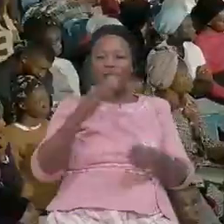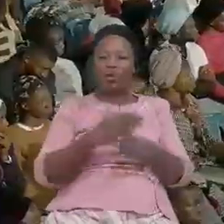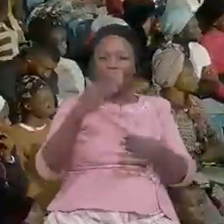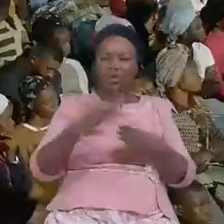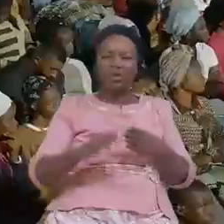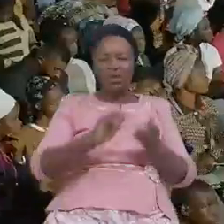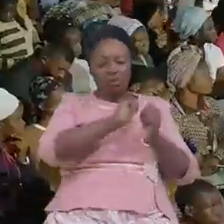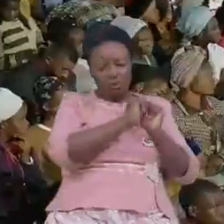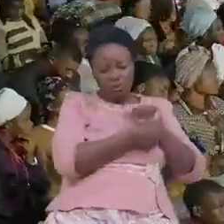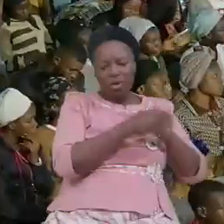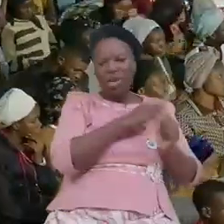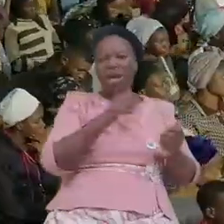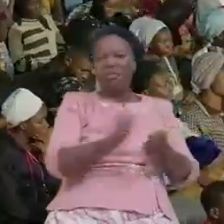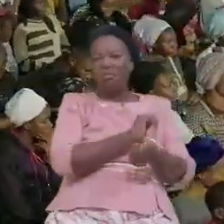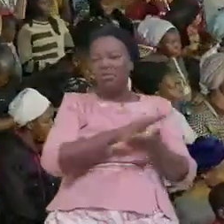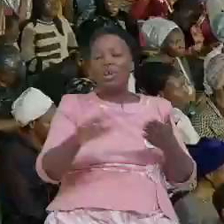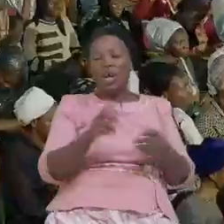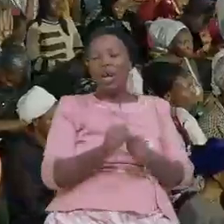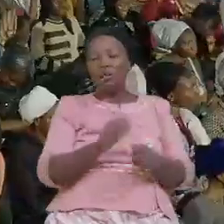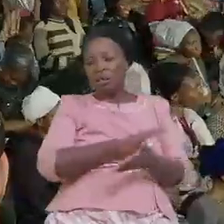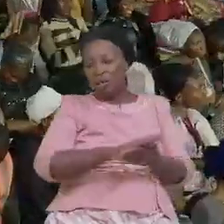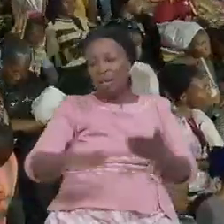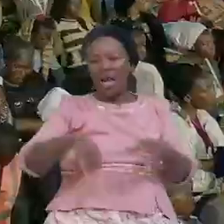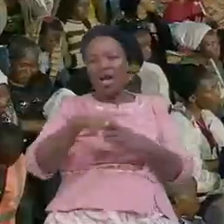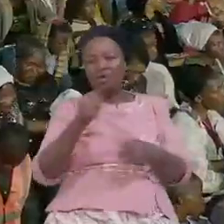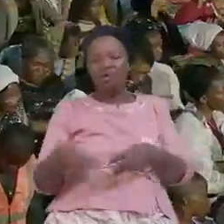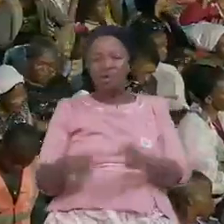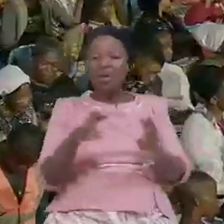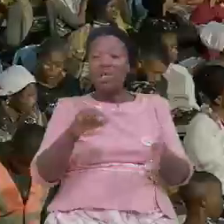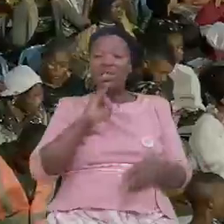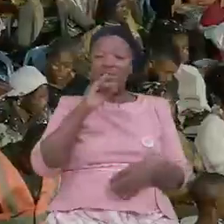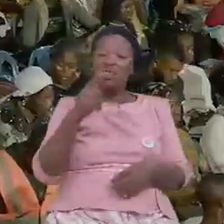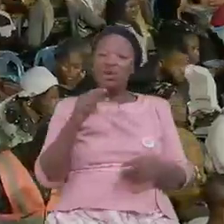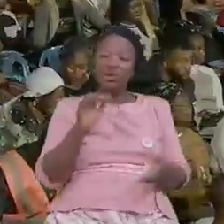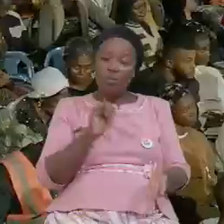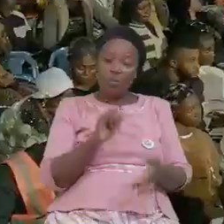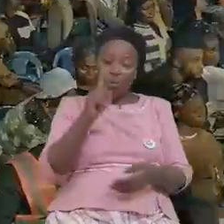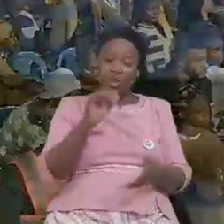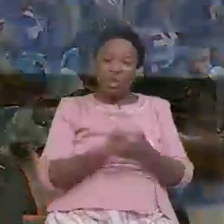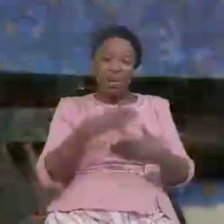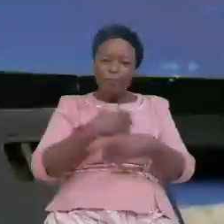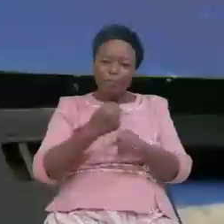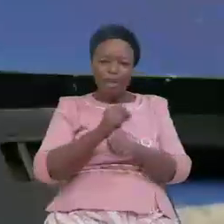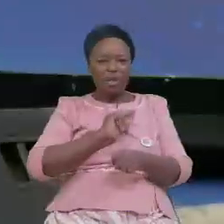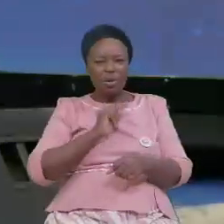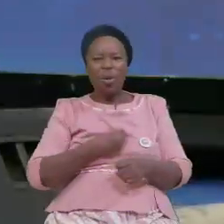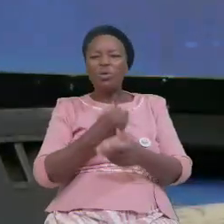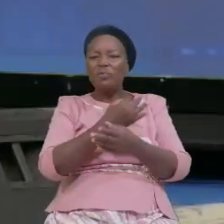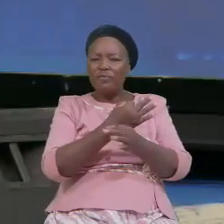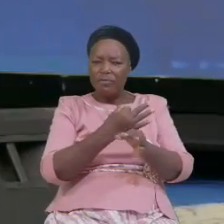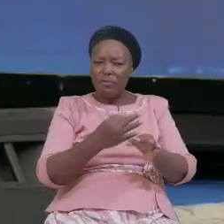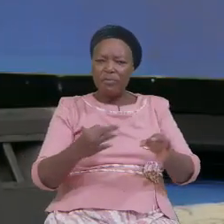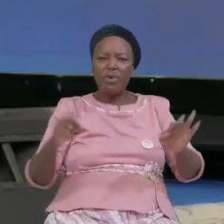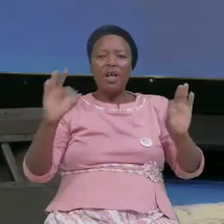and cleared out of the way. He is the one that makes us free from